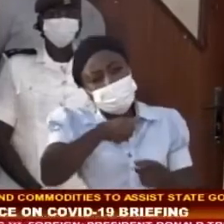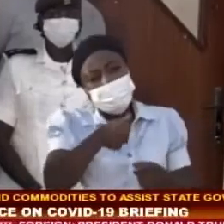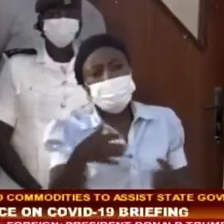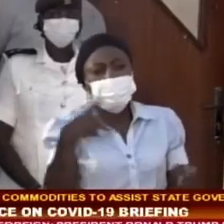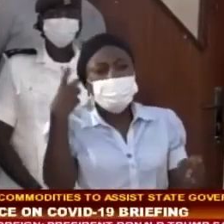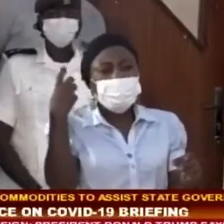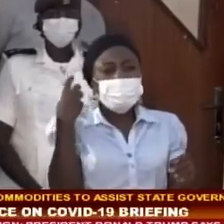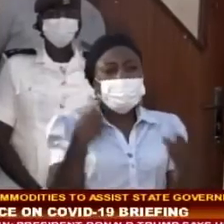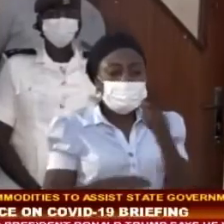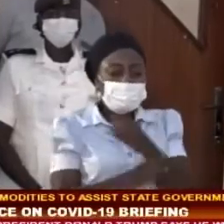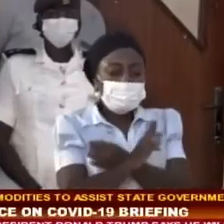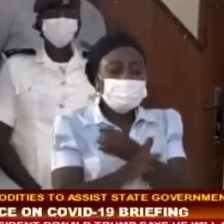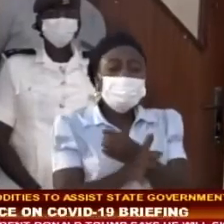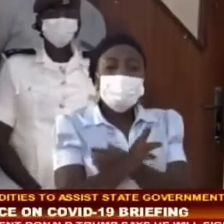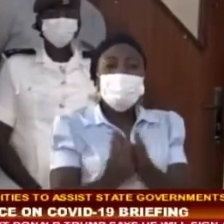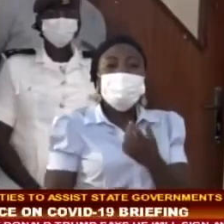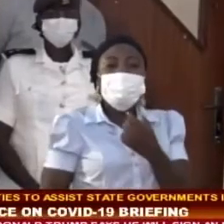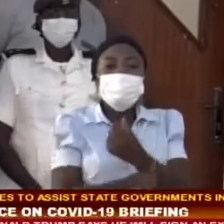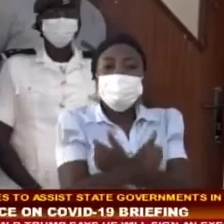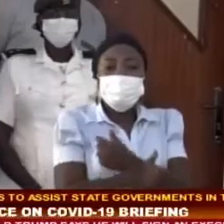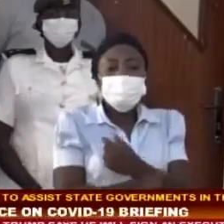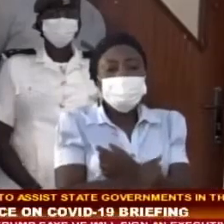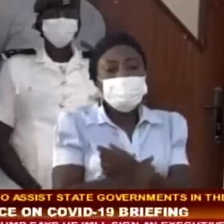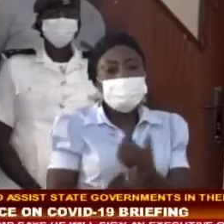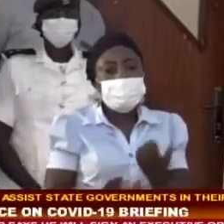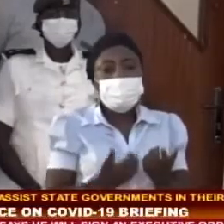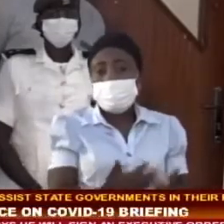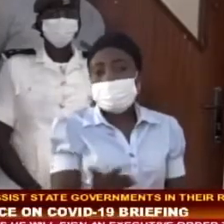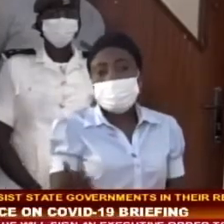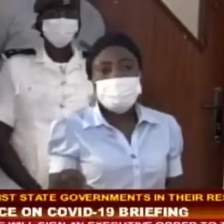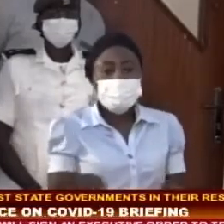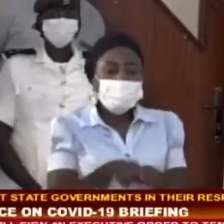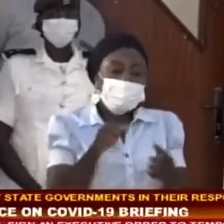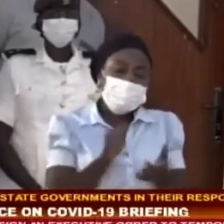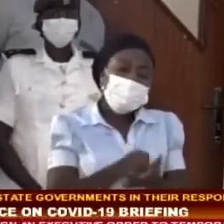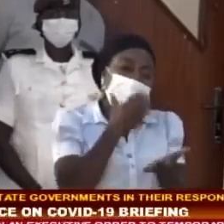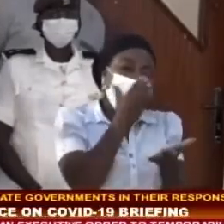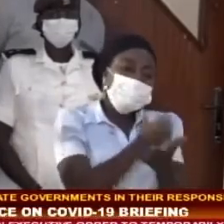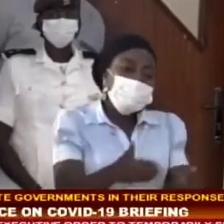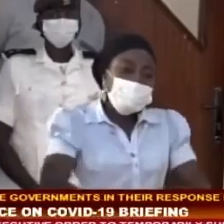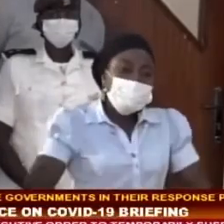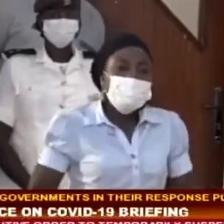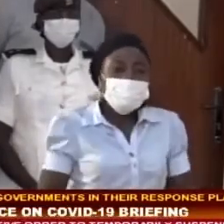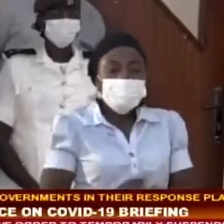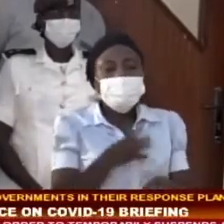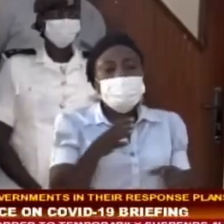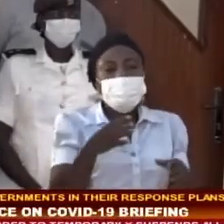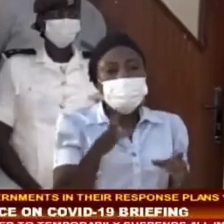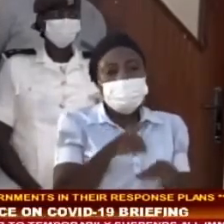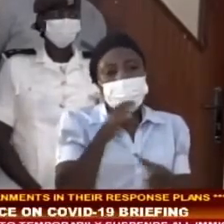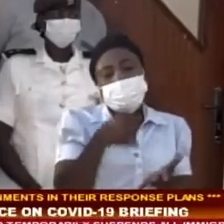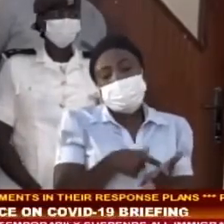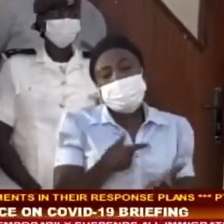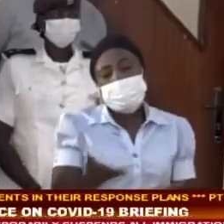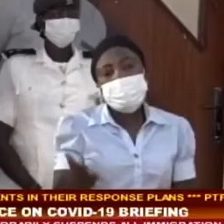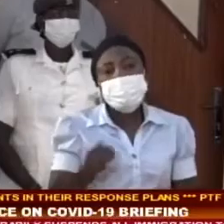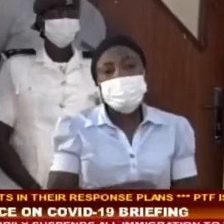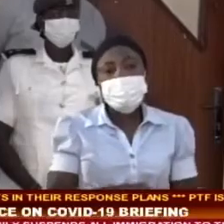we need to have the NDLEA so that they can go into satellite towns and see what is happening. And